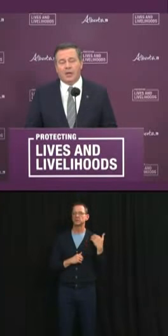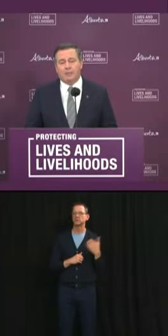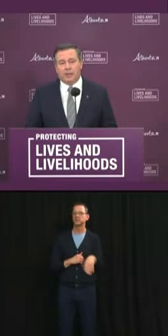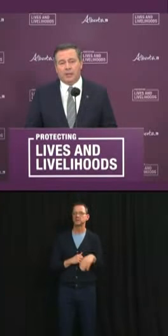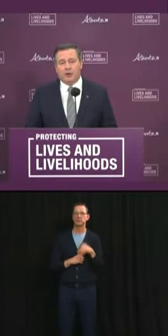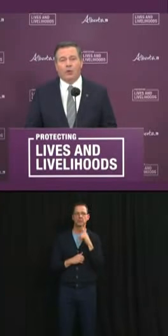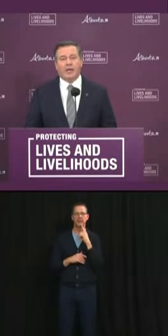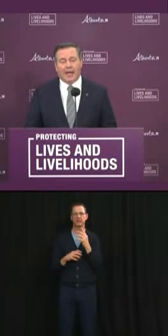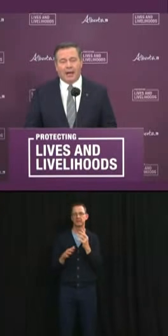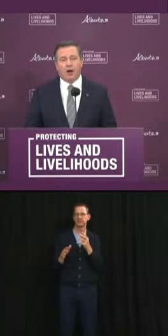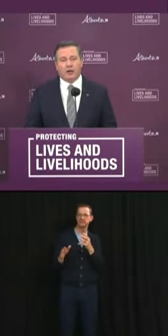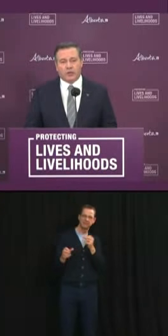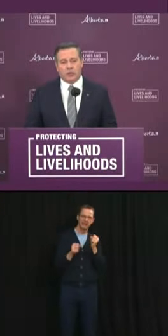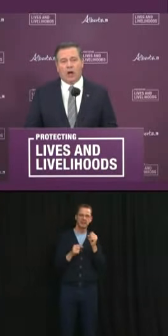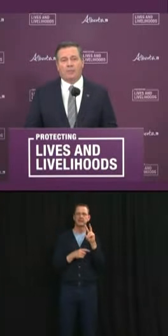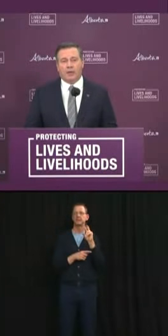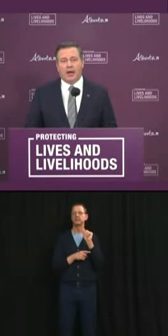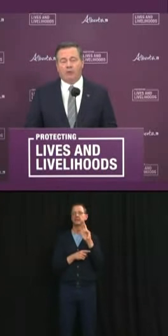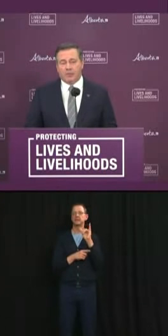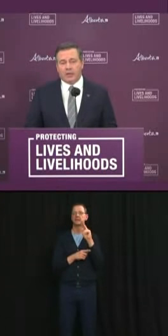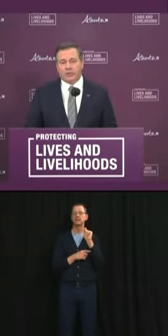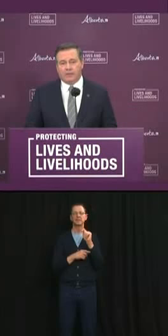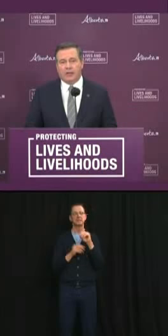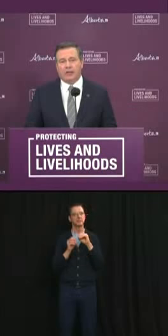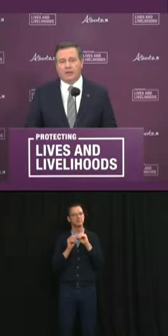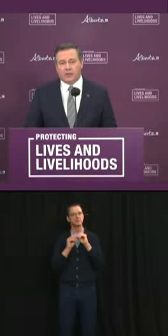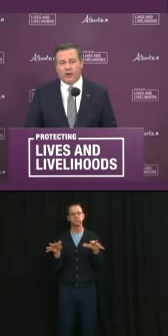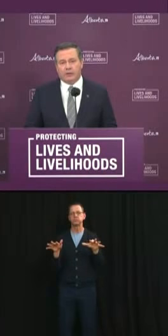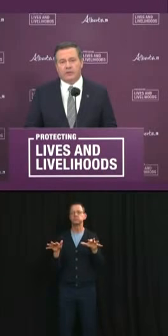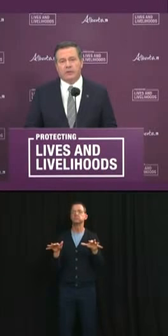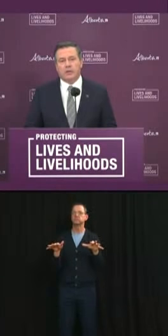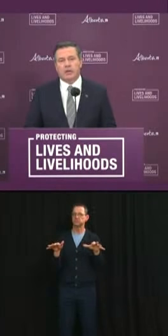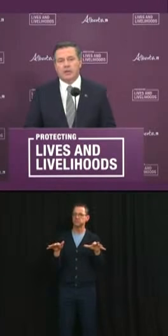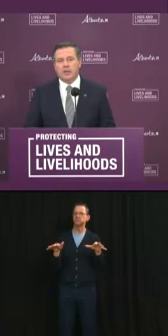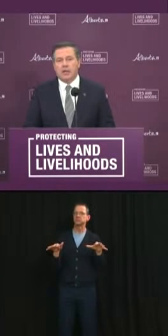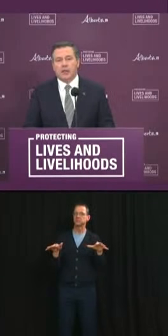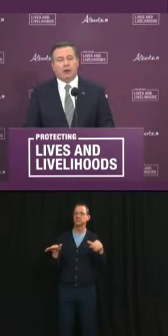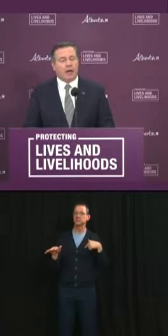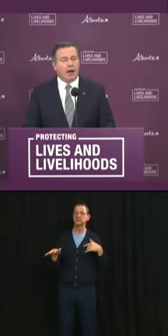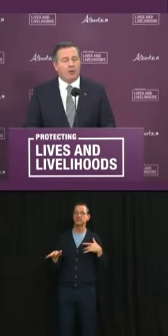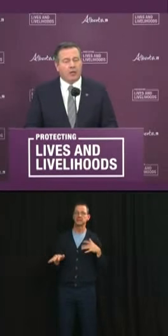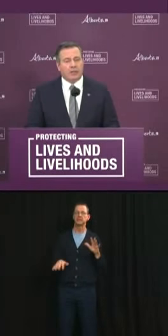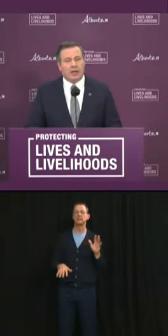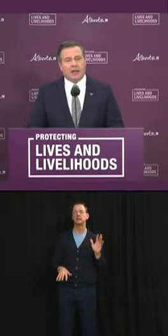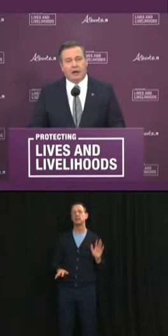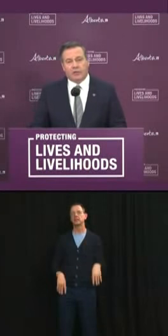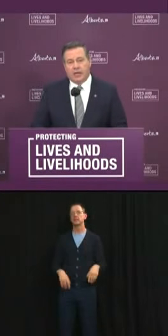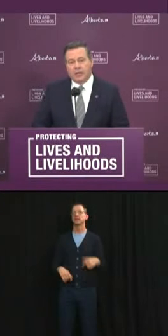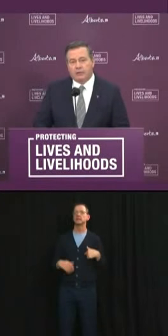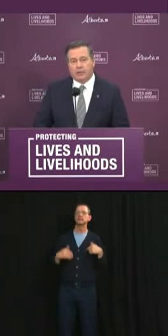we may be, we cannot stop now. We must defeat these variants. There are now